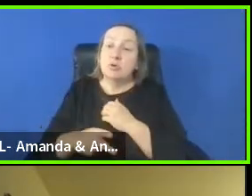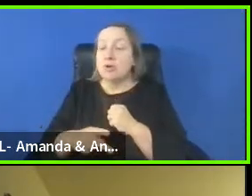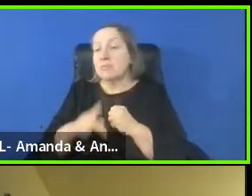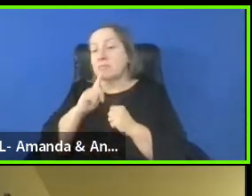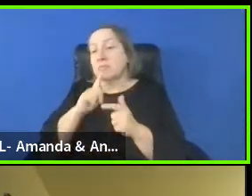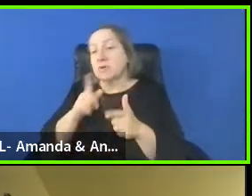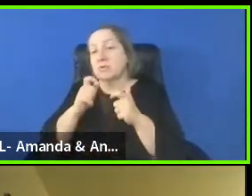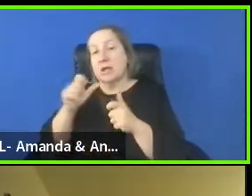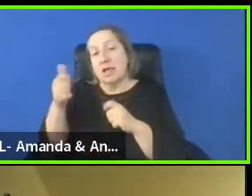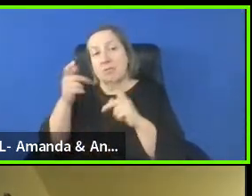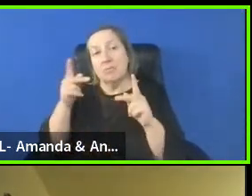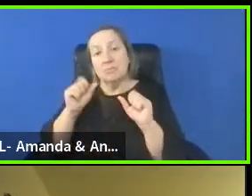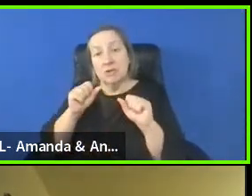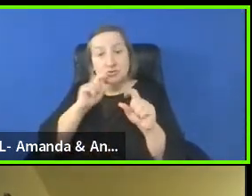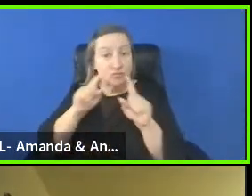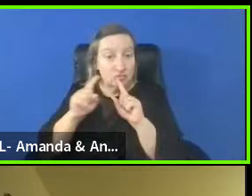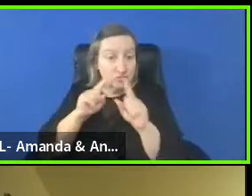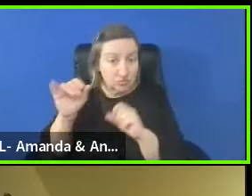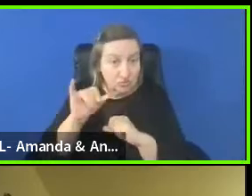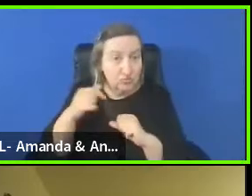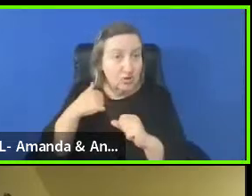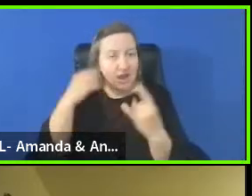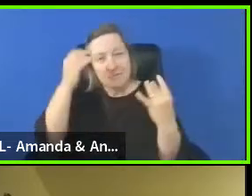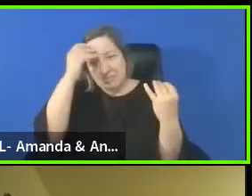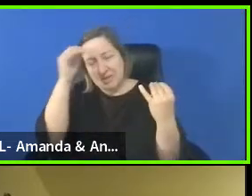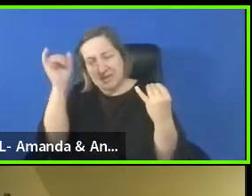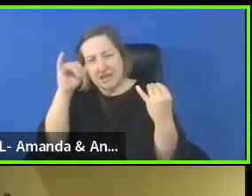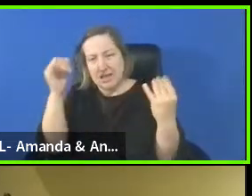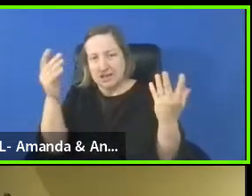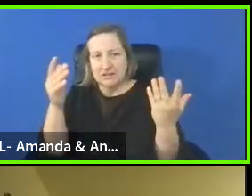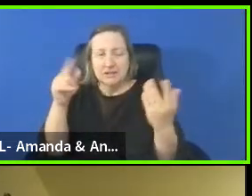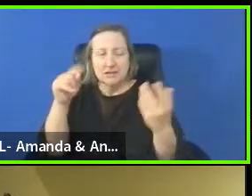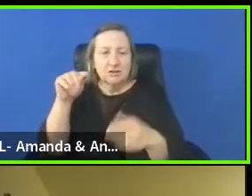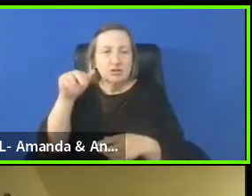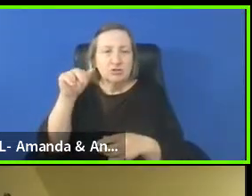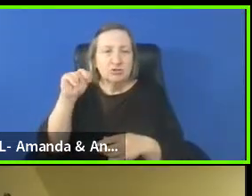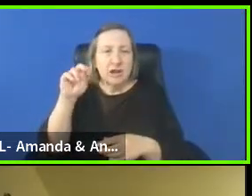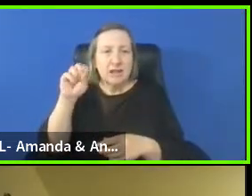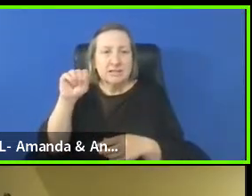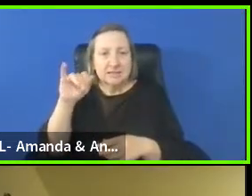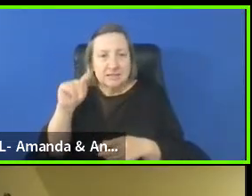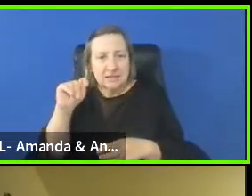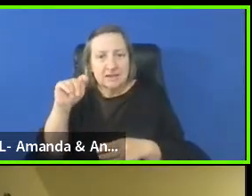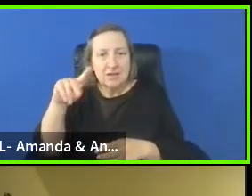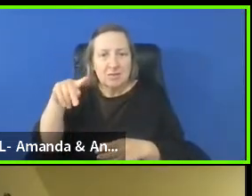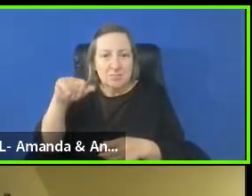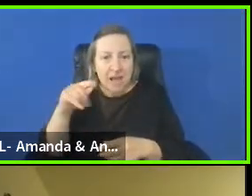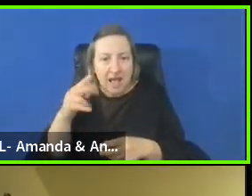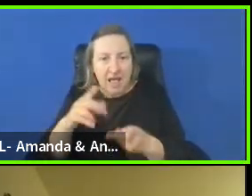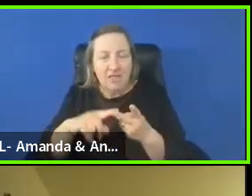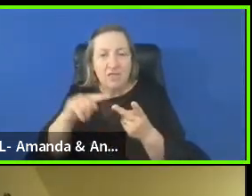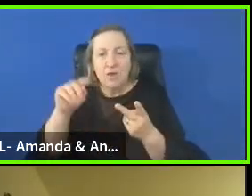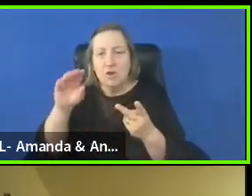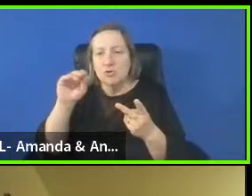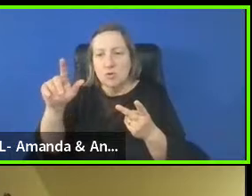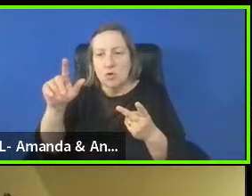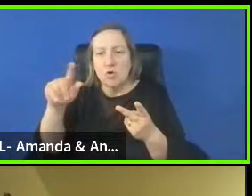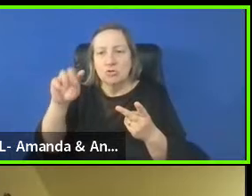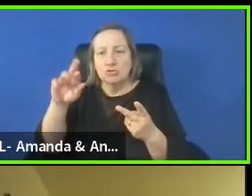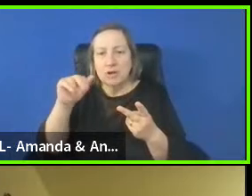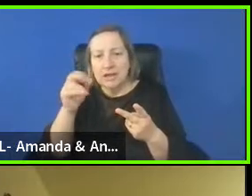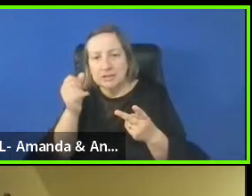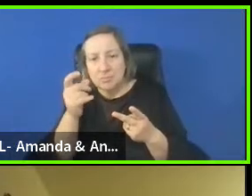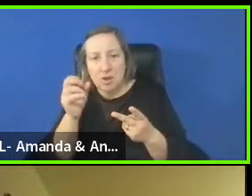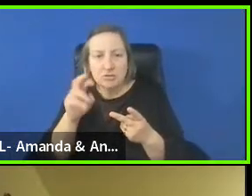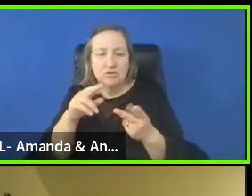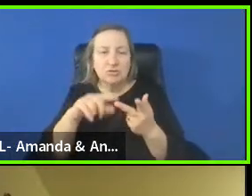that others can talk here. I'm thinking of like transit pass, toll transponder credits and things like